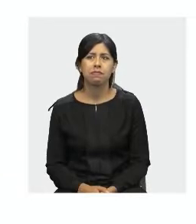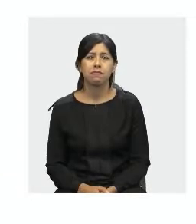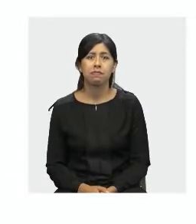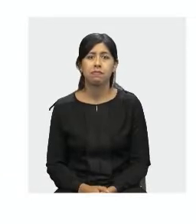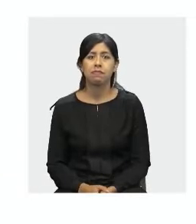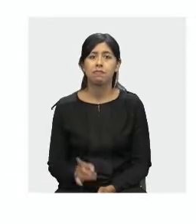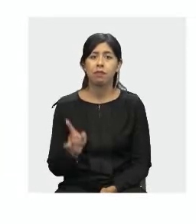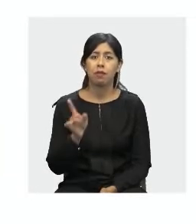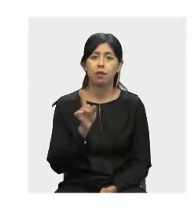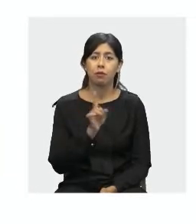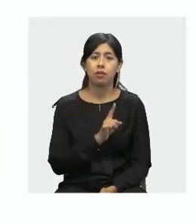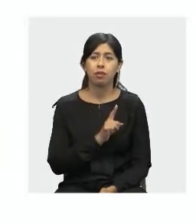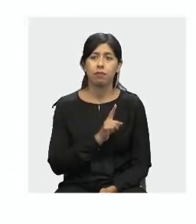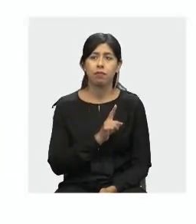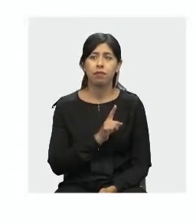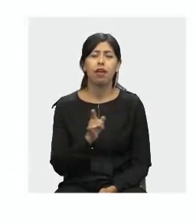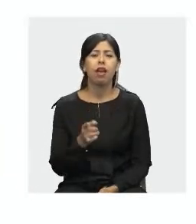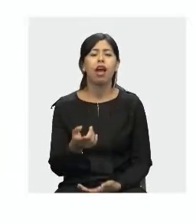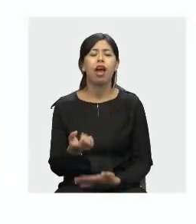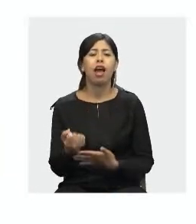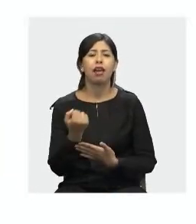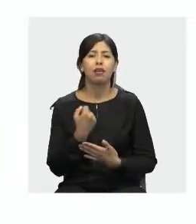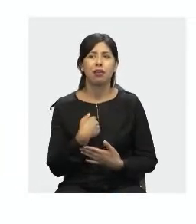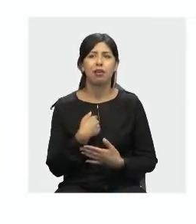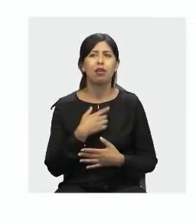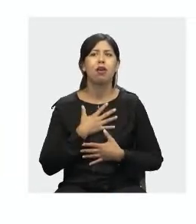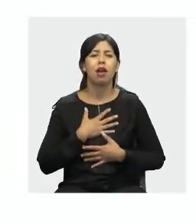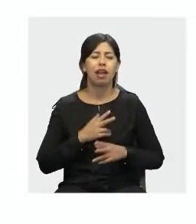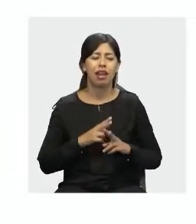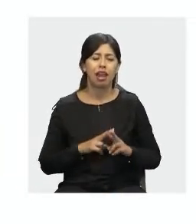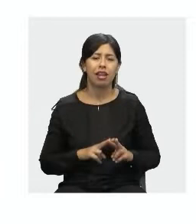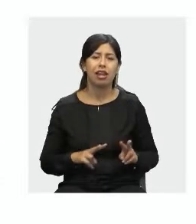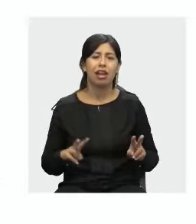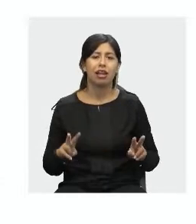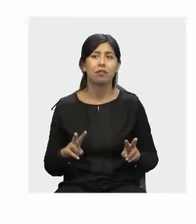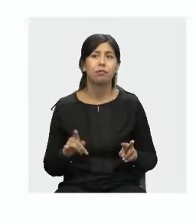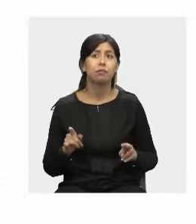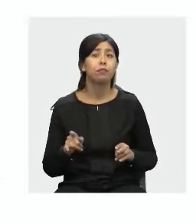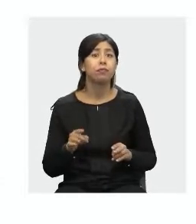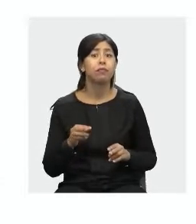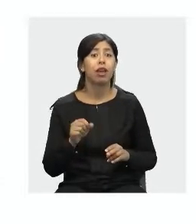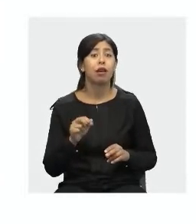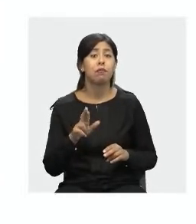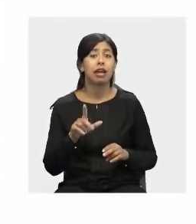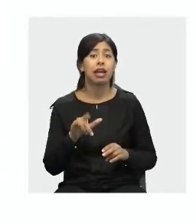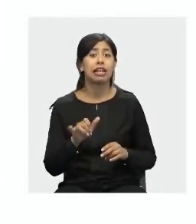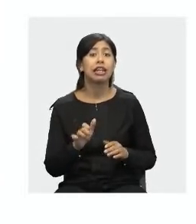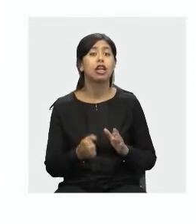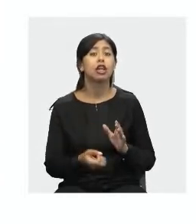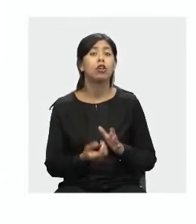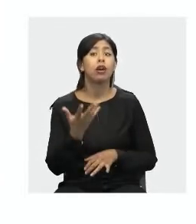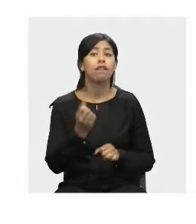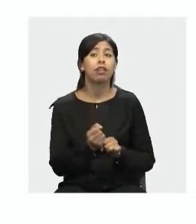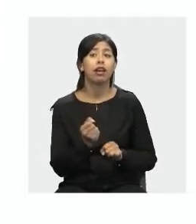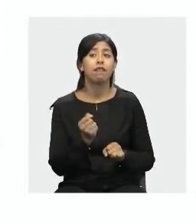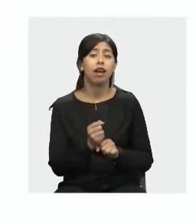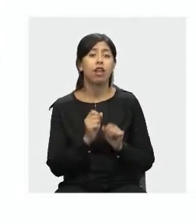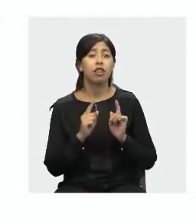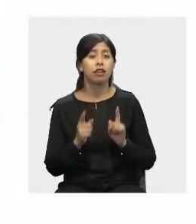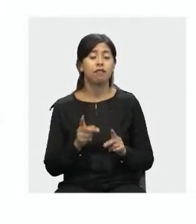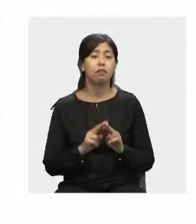relax. Riley, we have a new mission. Would you make a drawing for me?